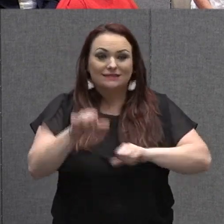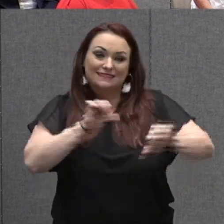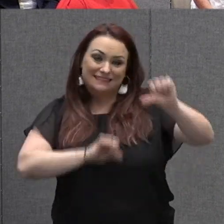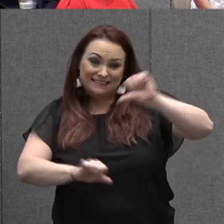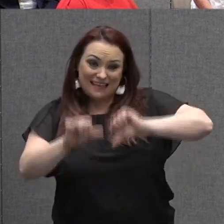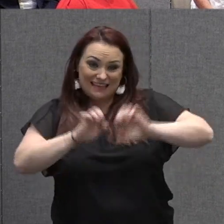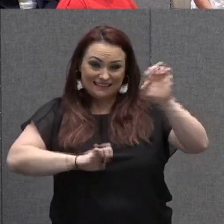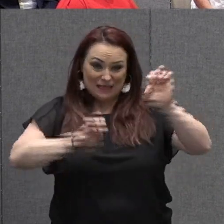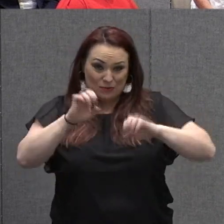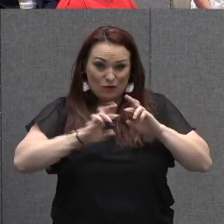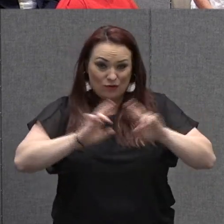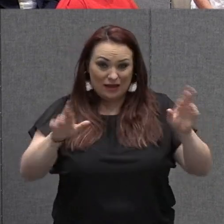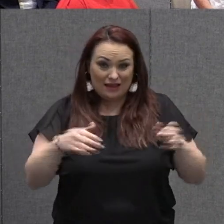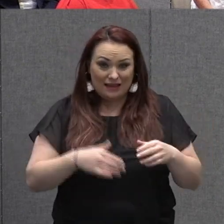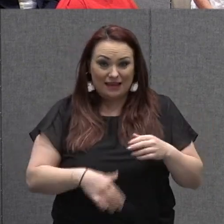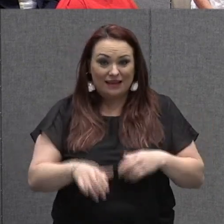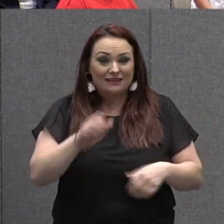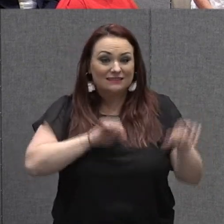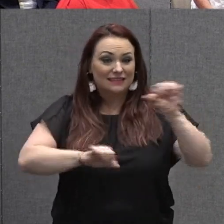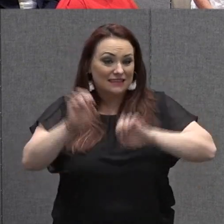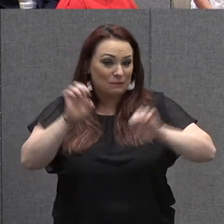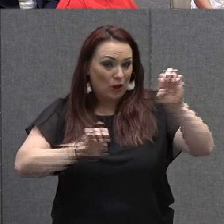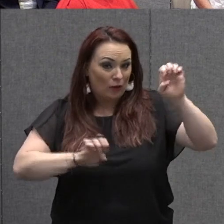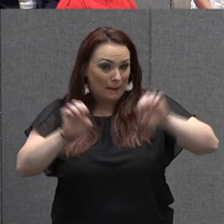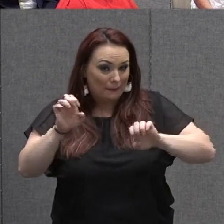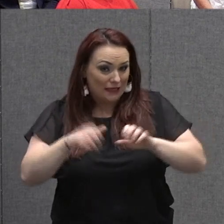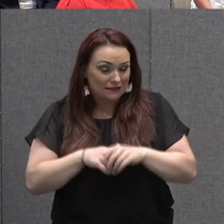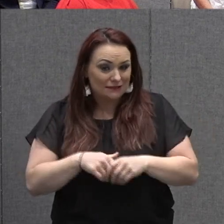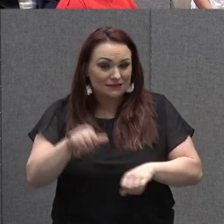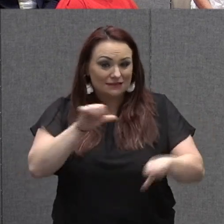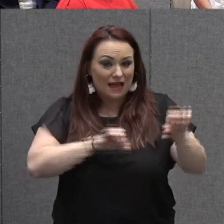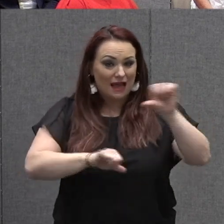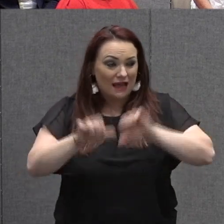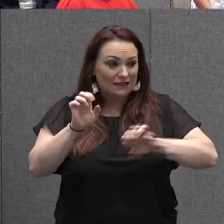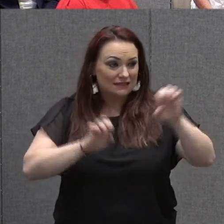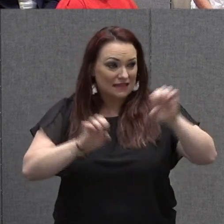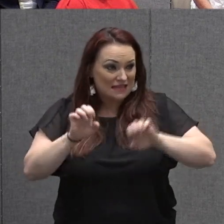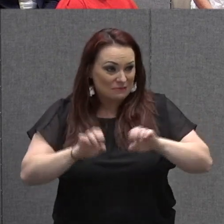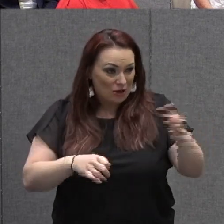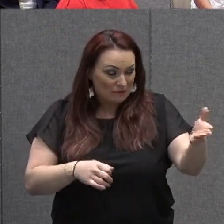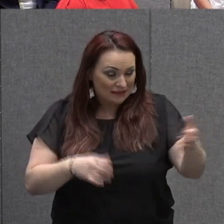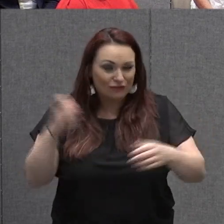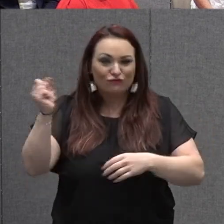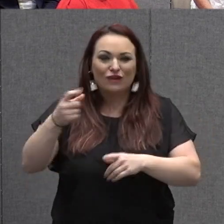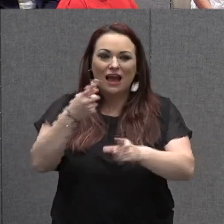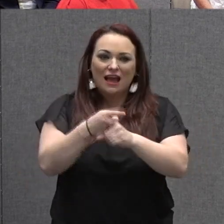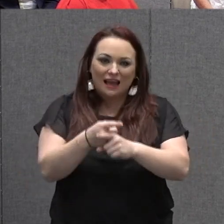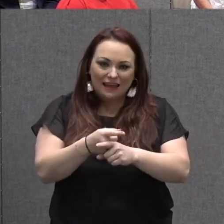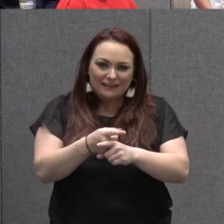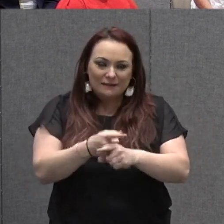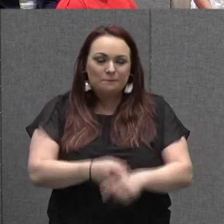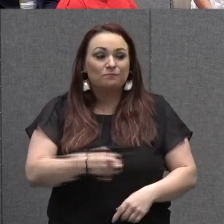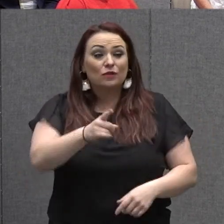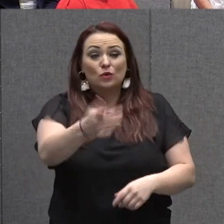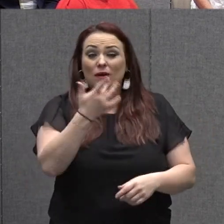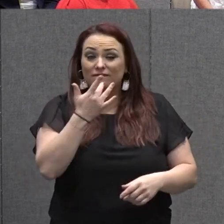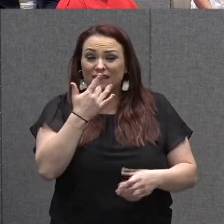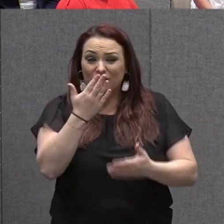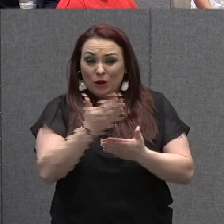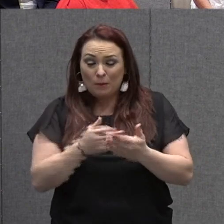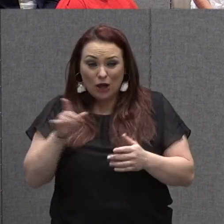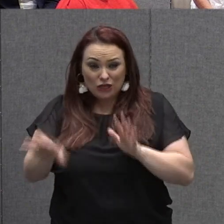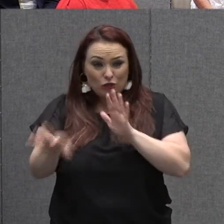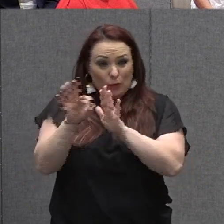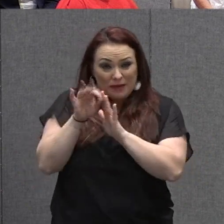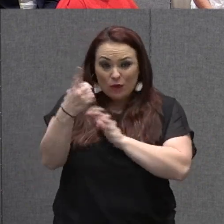experiments. Ready, go. Science experiments. Yes! So now you're going to pick your favorite part, and we're going to put them